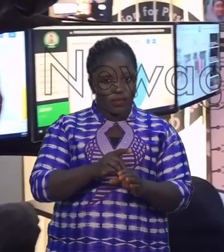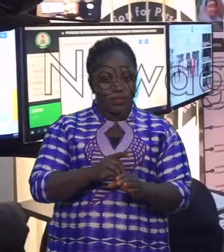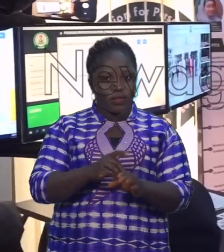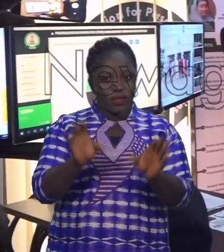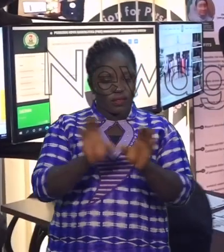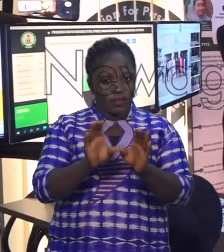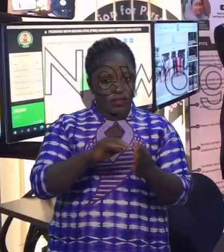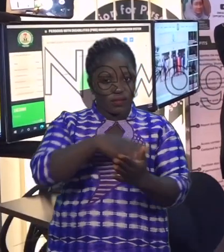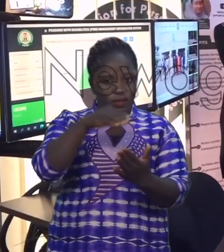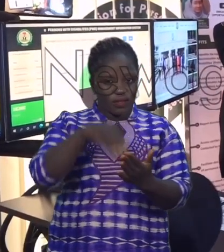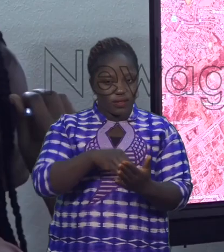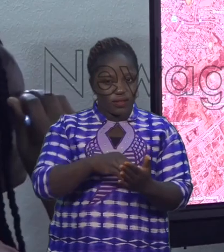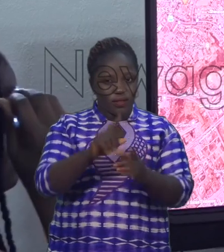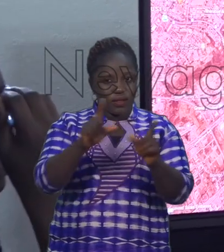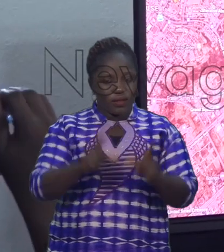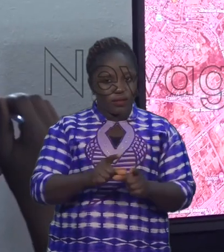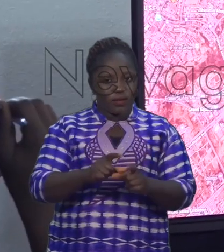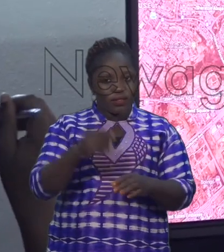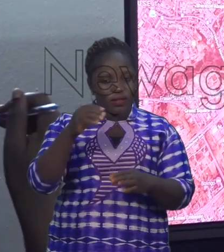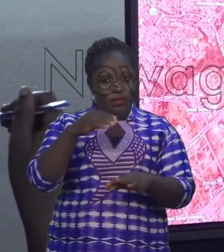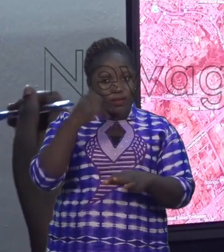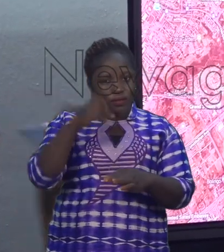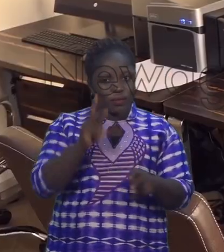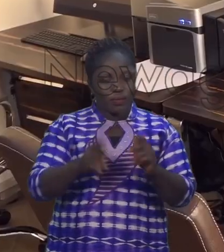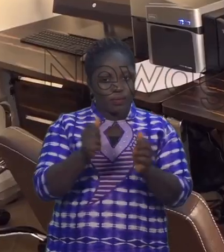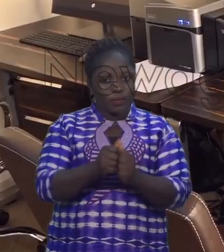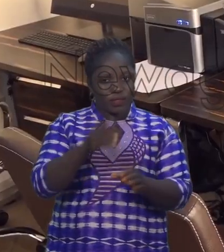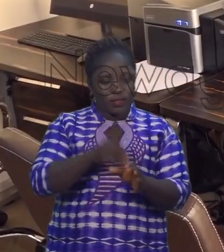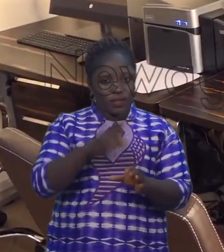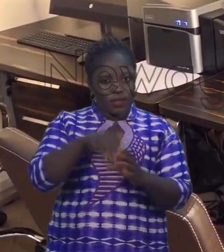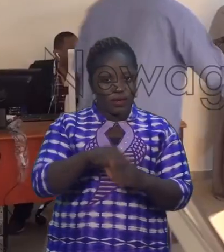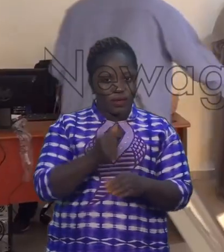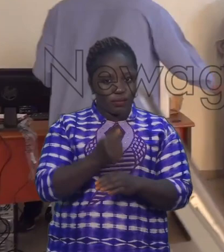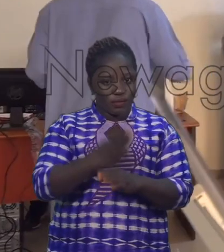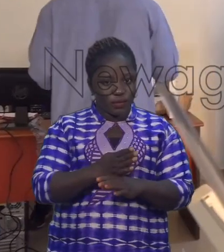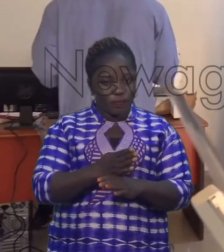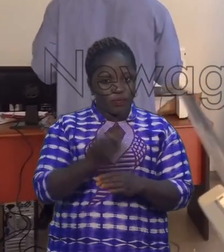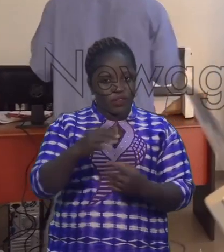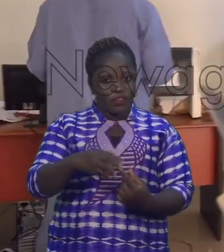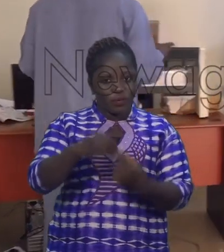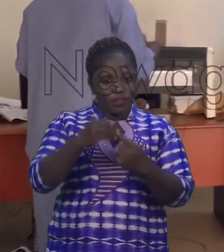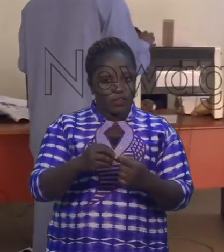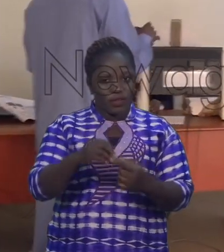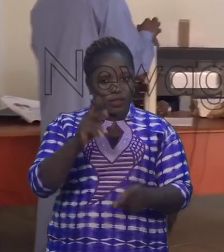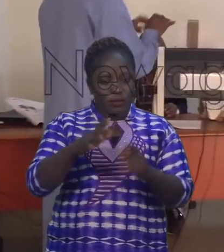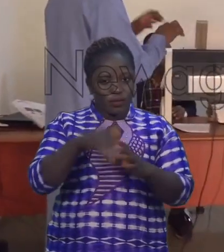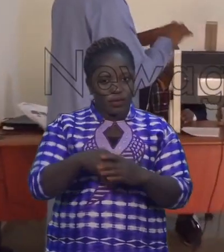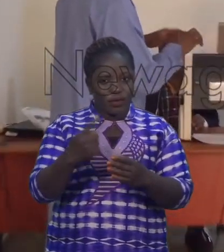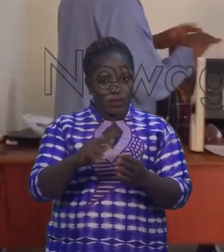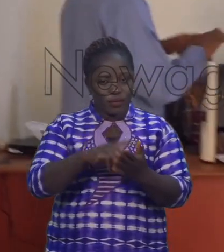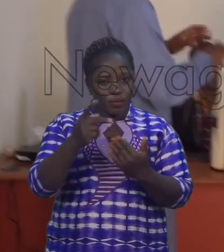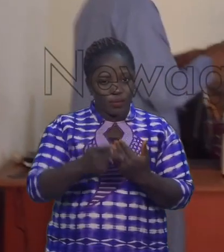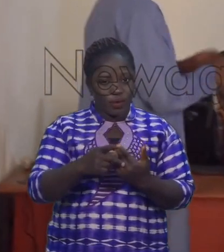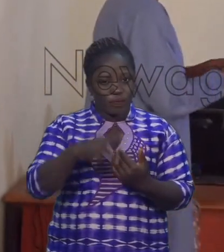Certificate Production Center, located at the Office Complex of Persons with Disabilities in Abuja. The special guest of the event at the